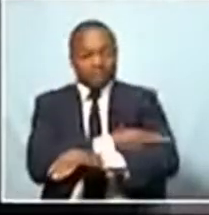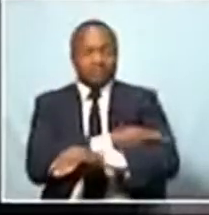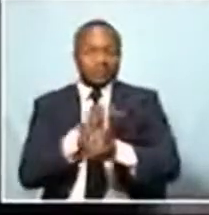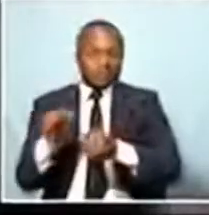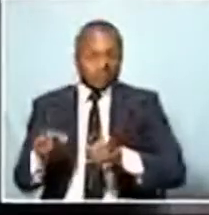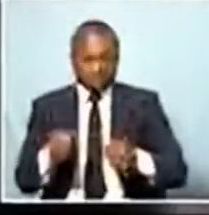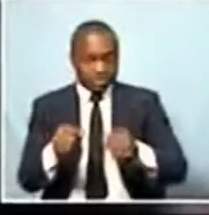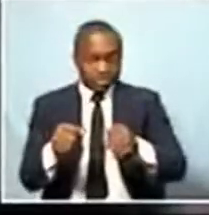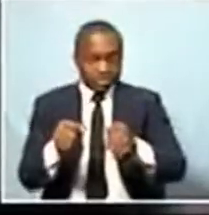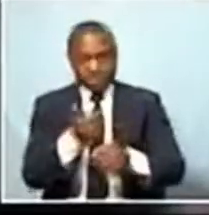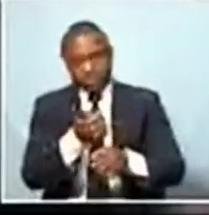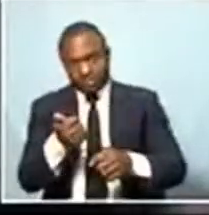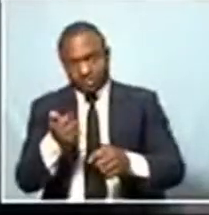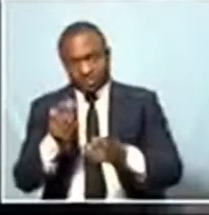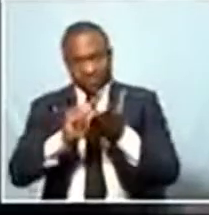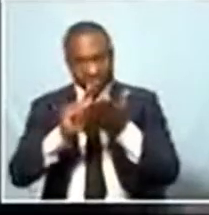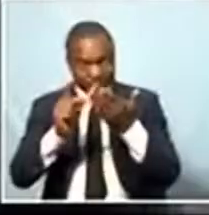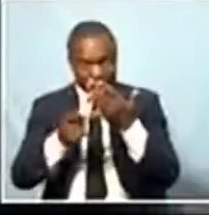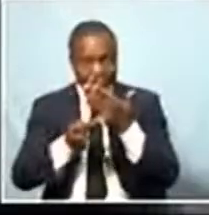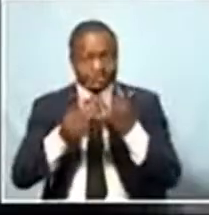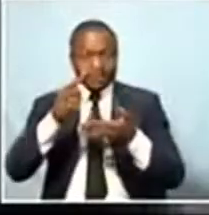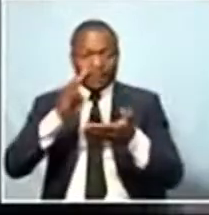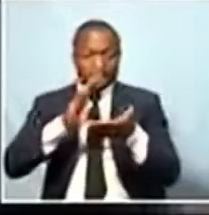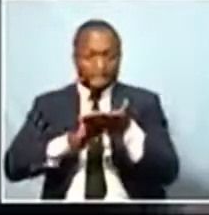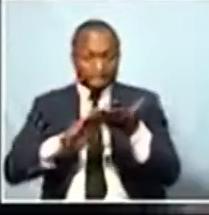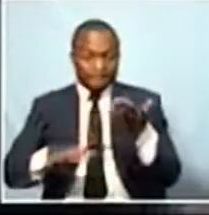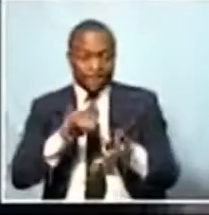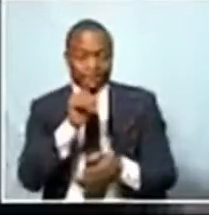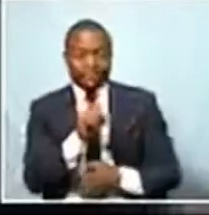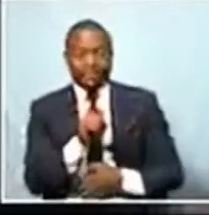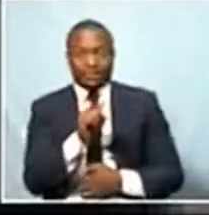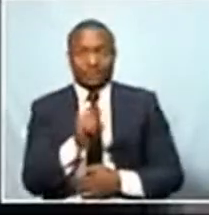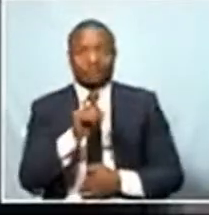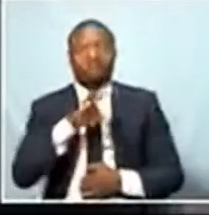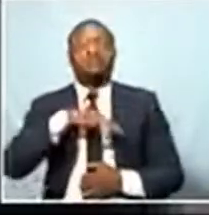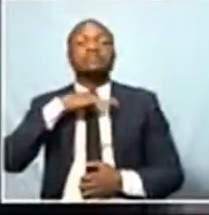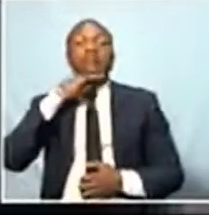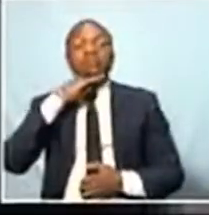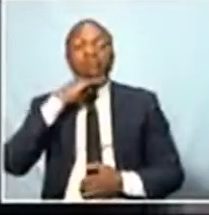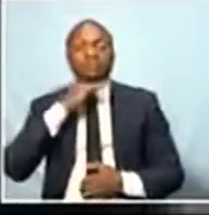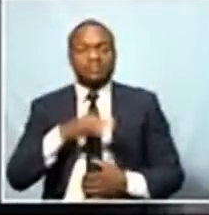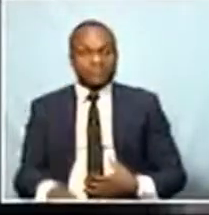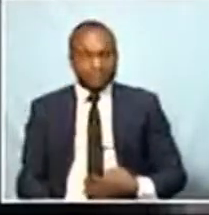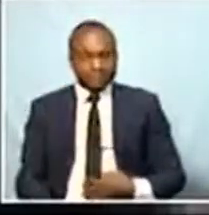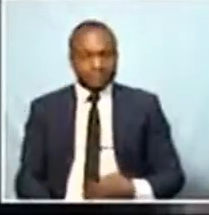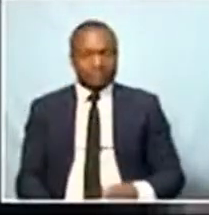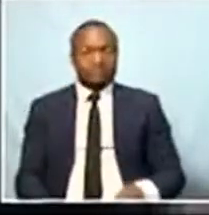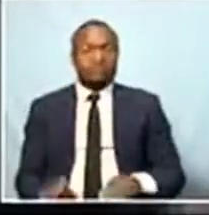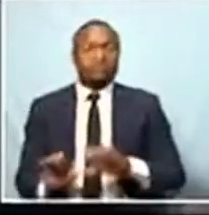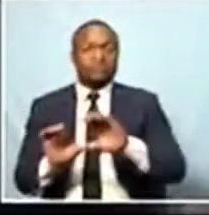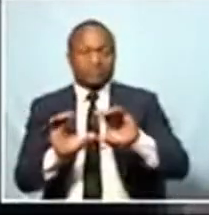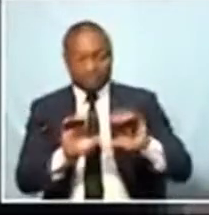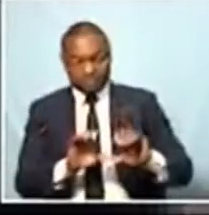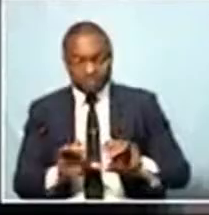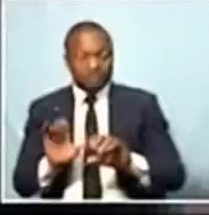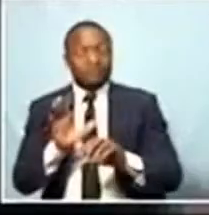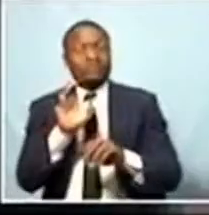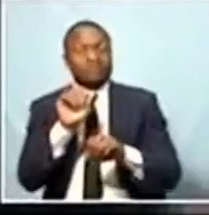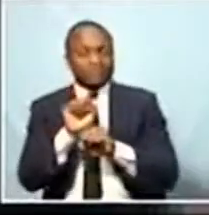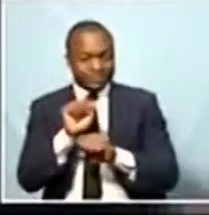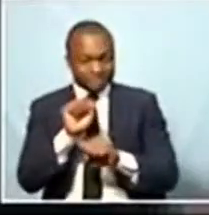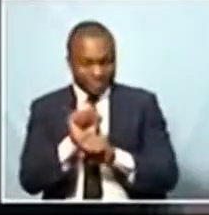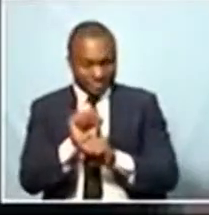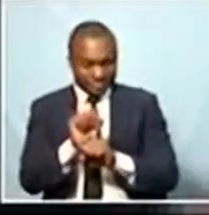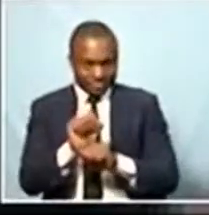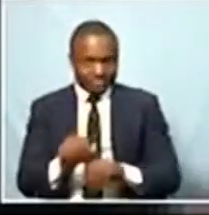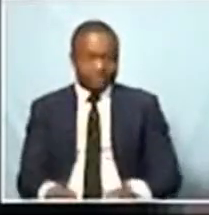that effect. We believe that that is adequate to be able to fulfill their mandate. In